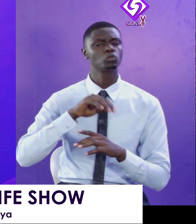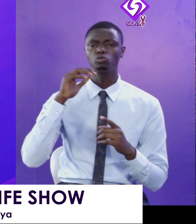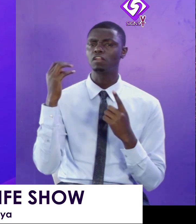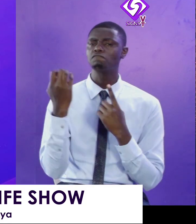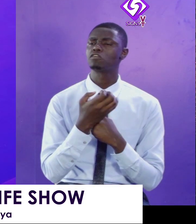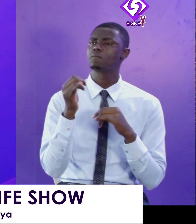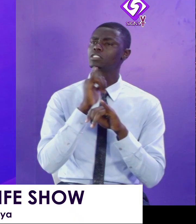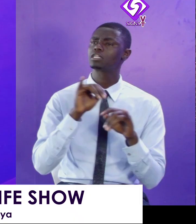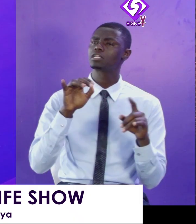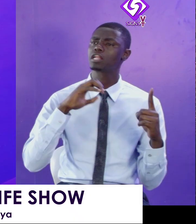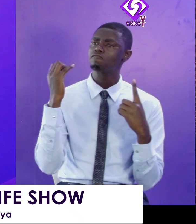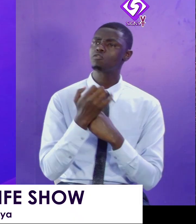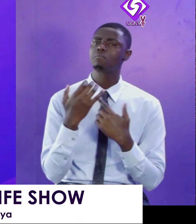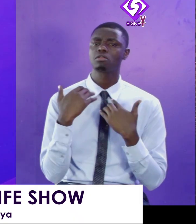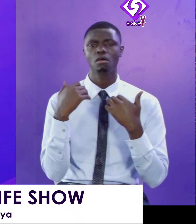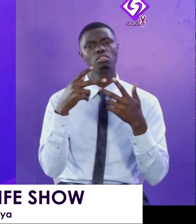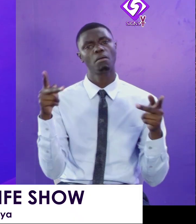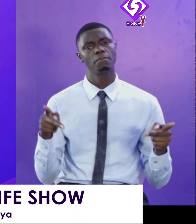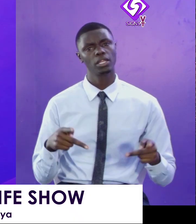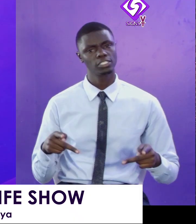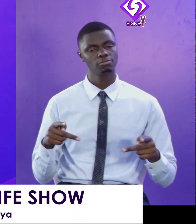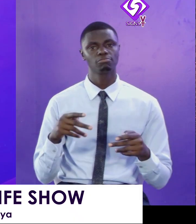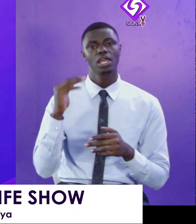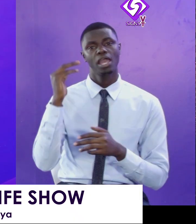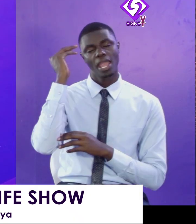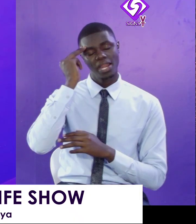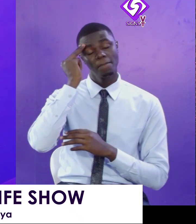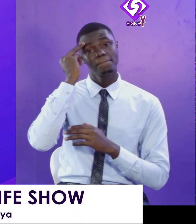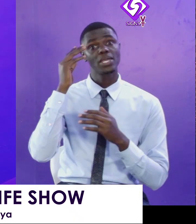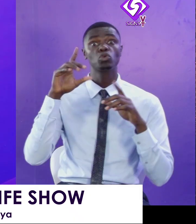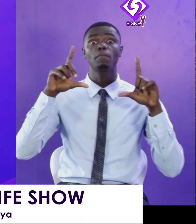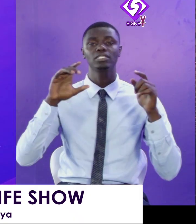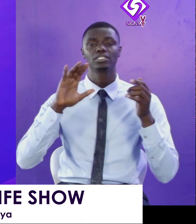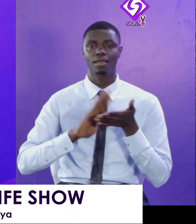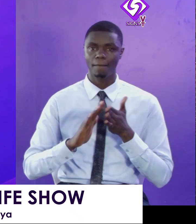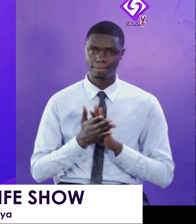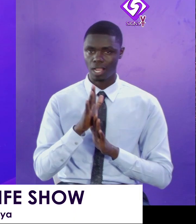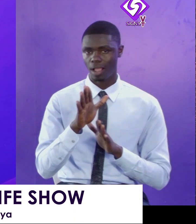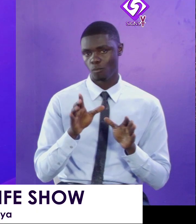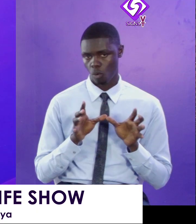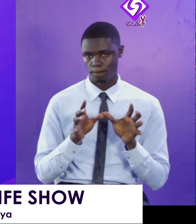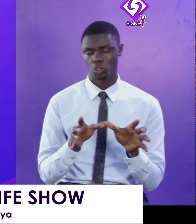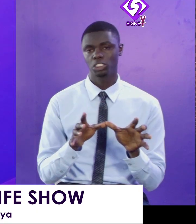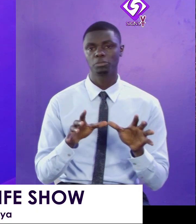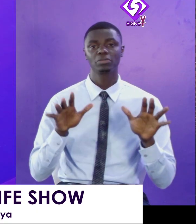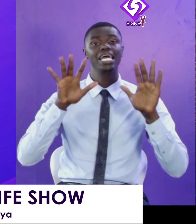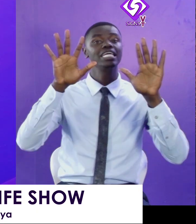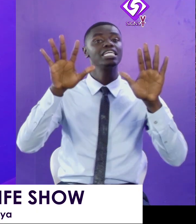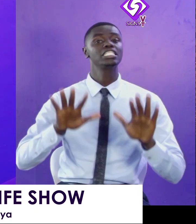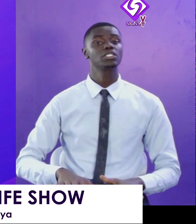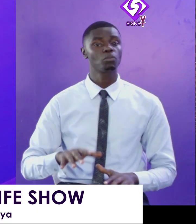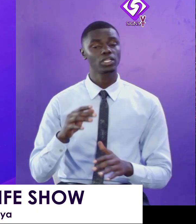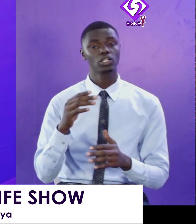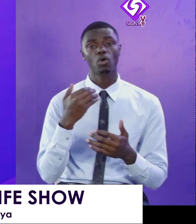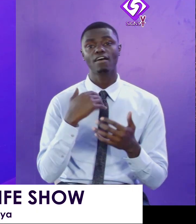clean environment, healthy place, and that mental picture becomes your push. Yeah, it is important for you to have a mental